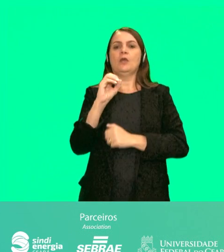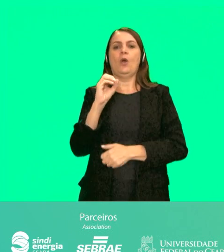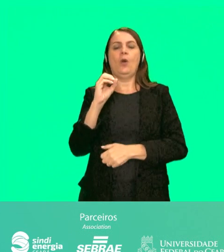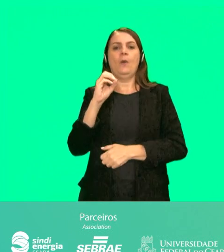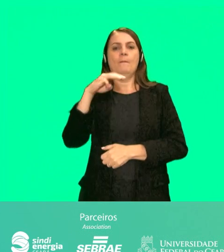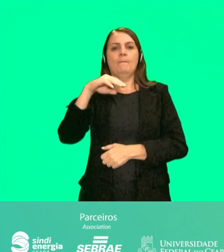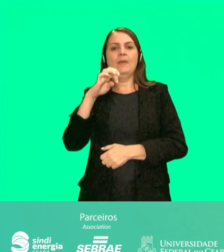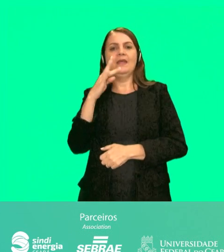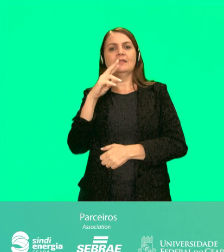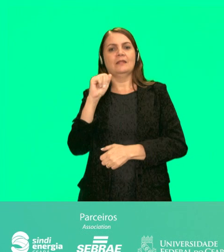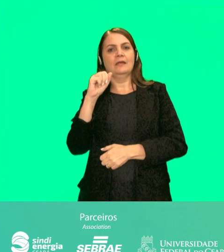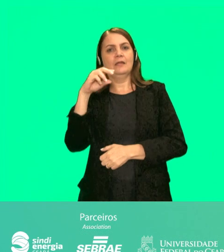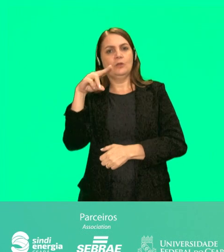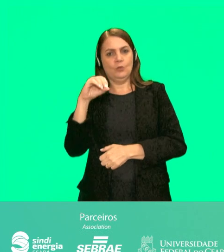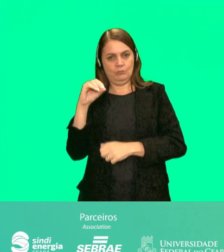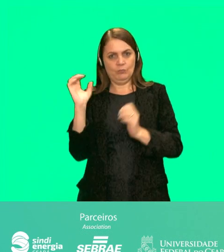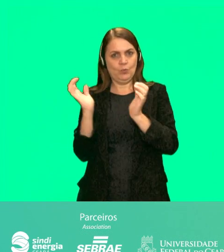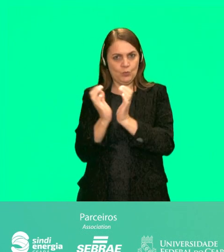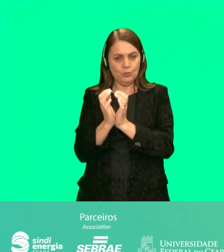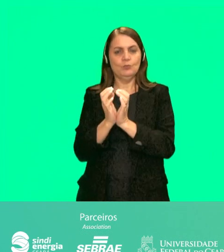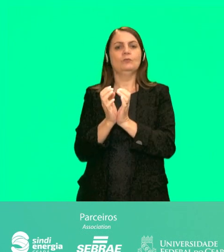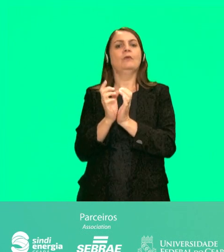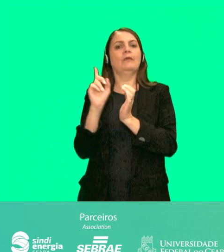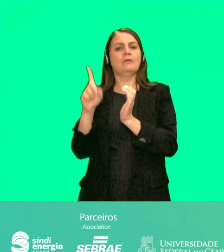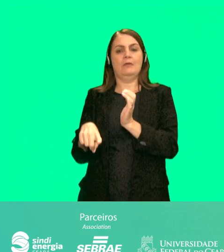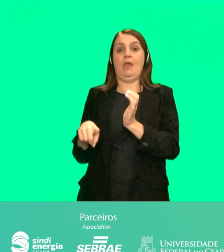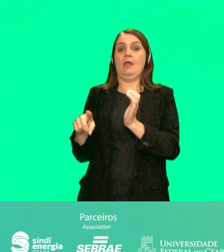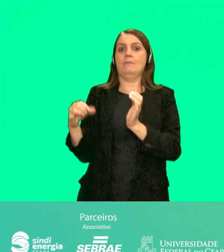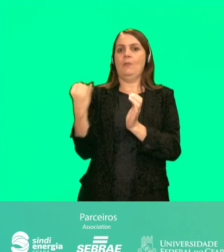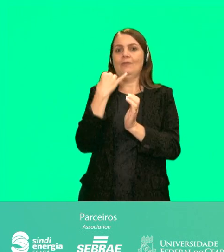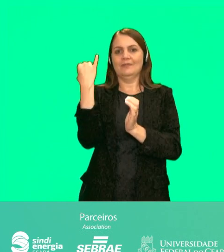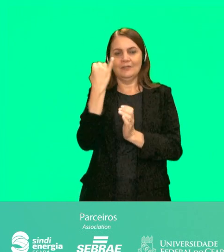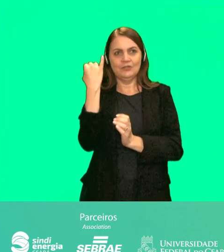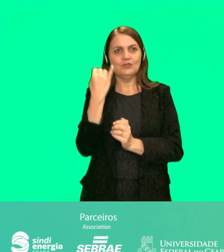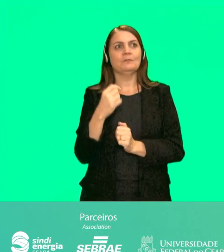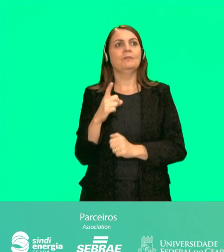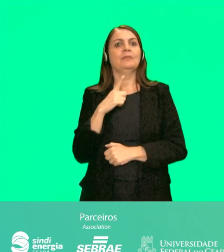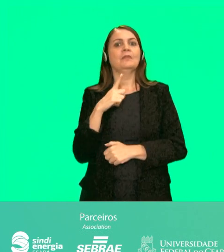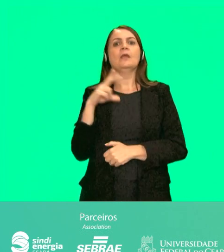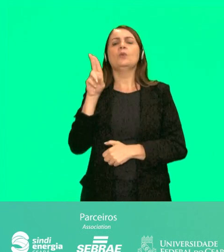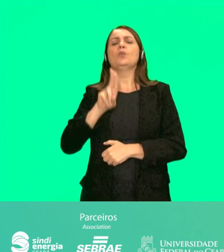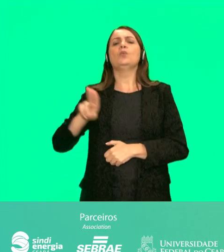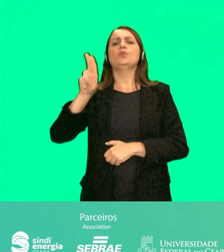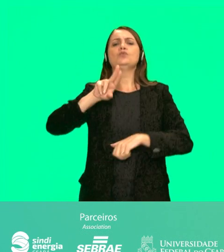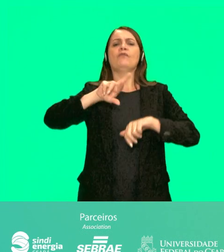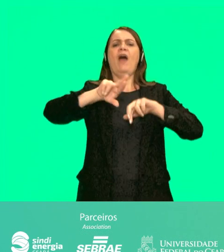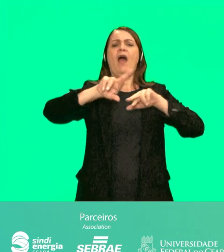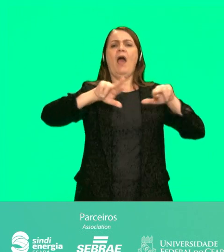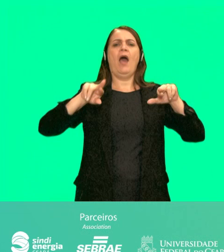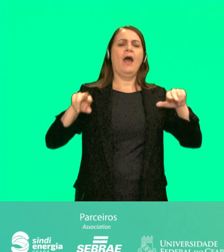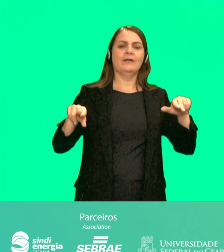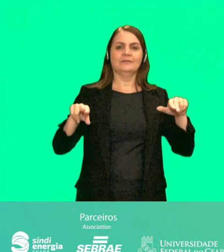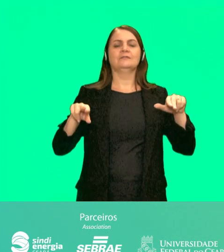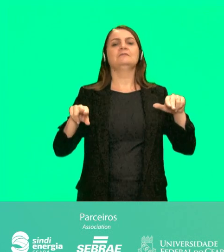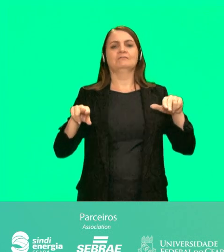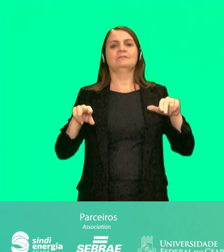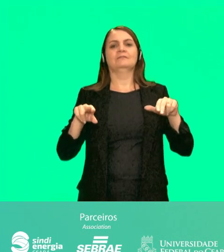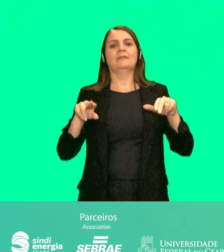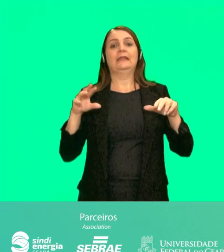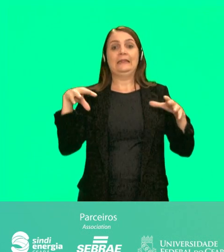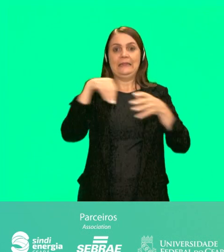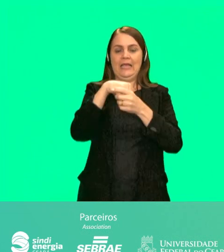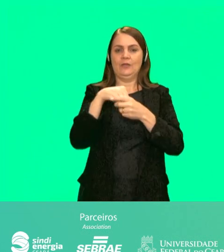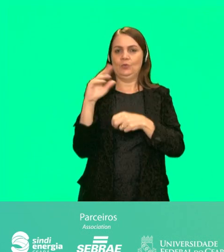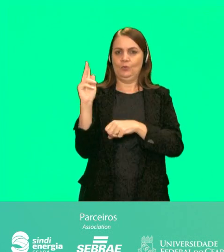and with several diverse and various usages for hydrogen in the chain